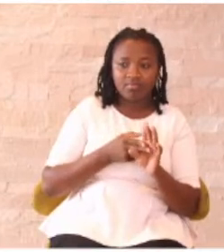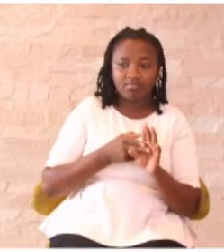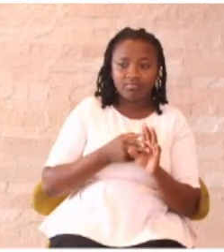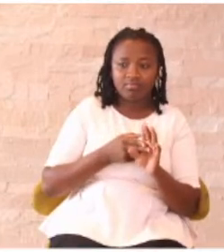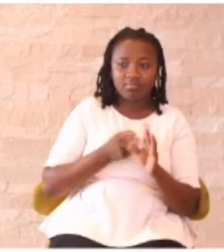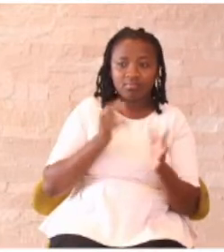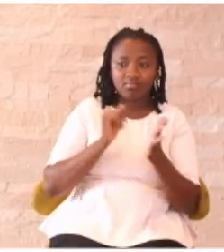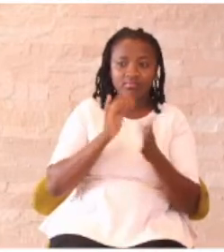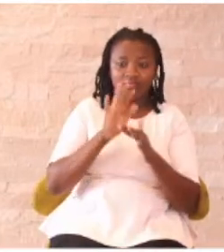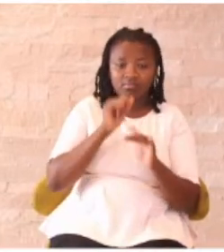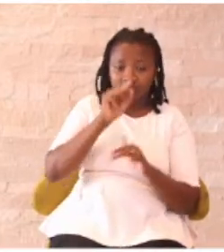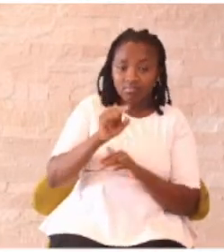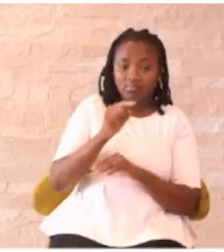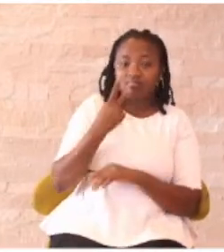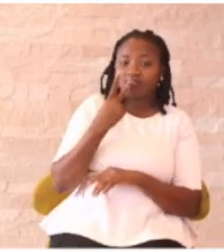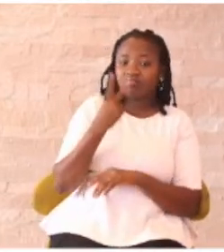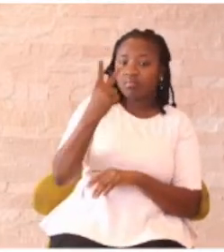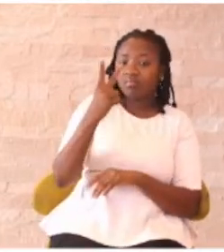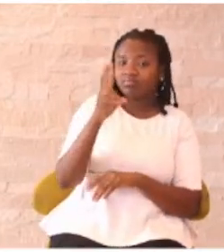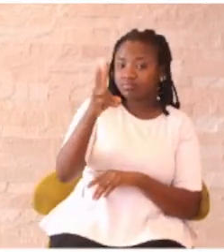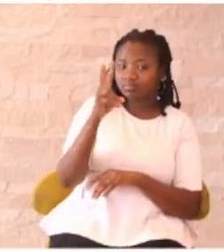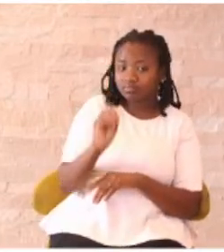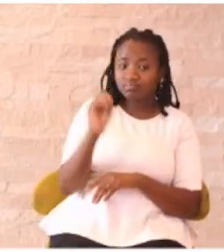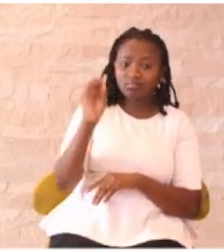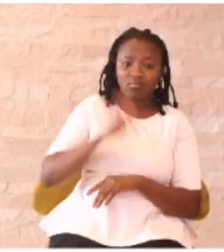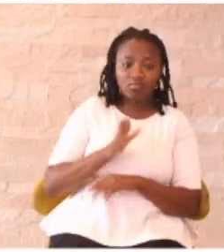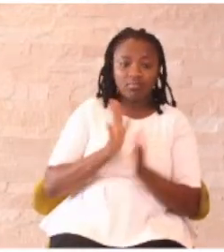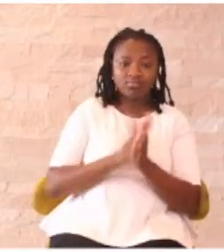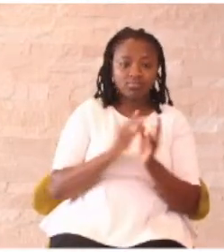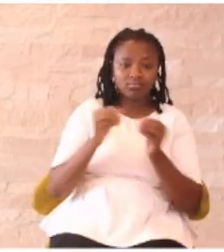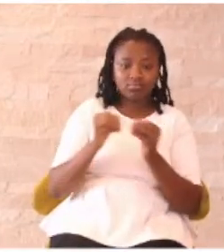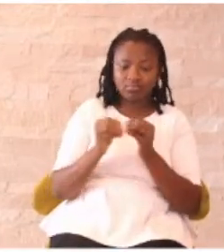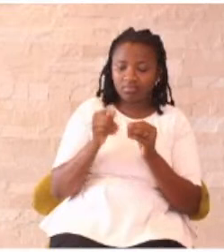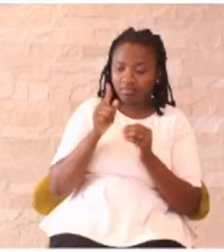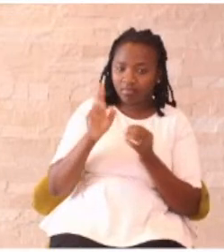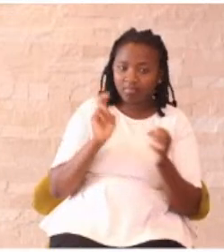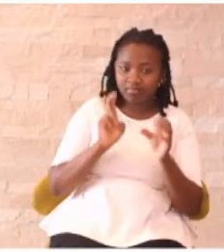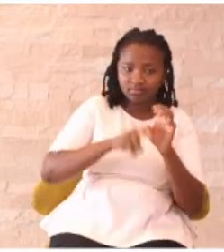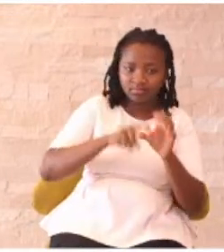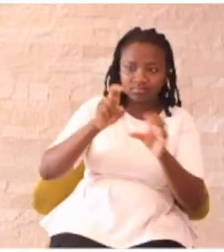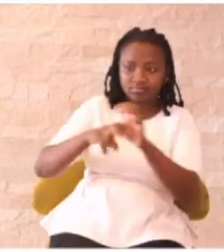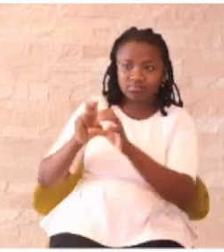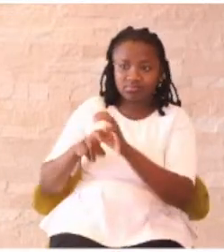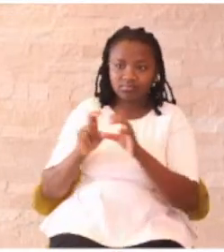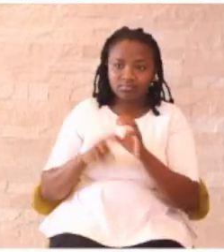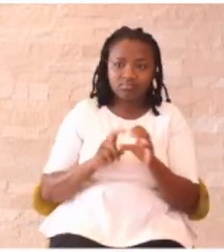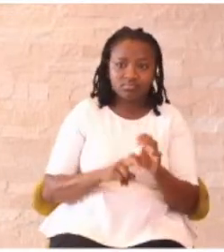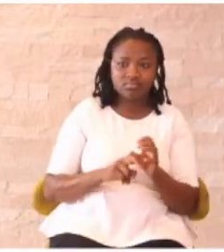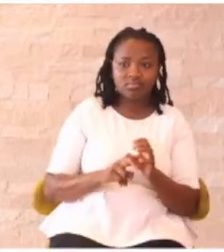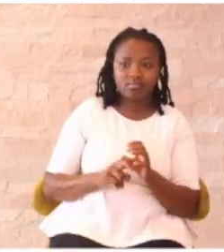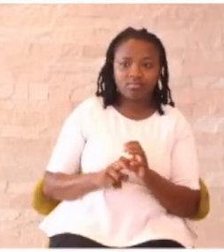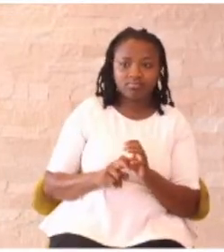220 women with disability have newly joined EDRs.